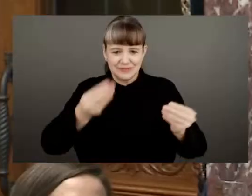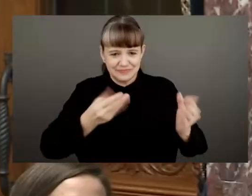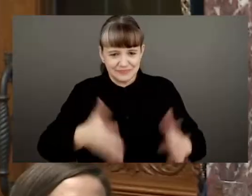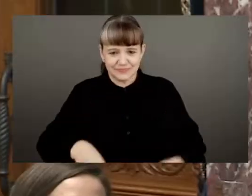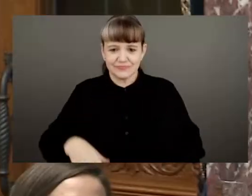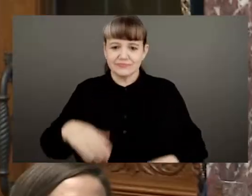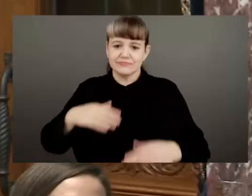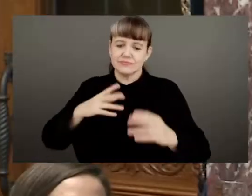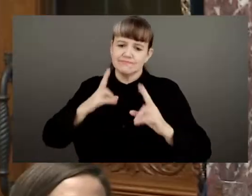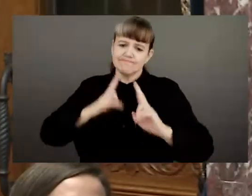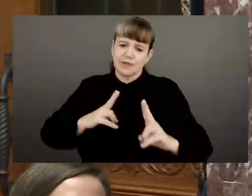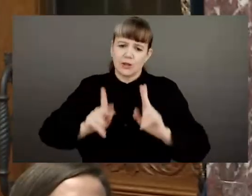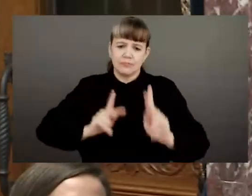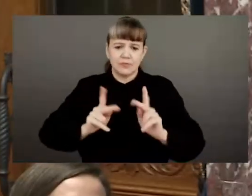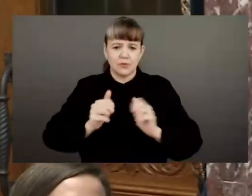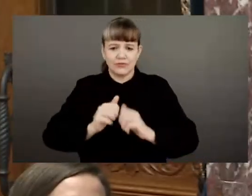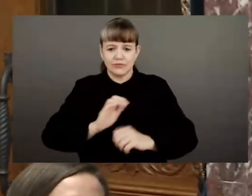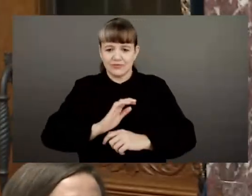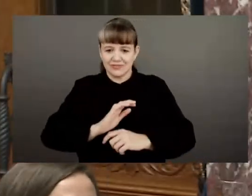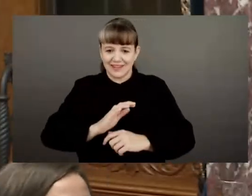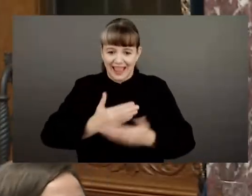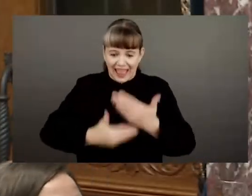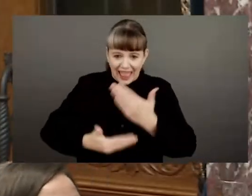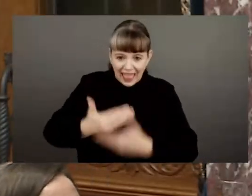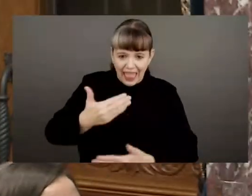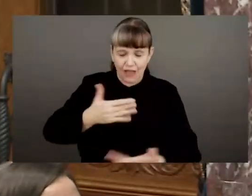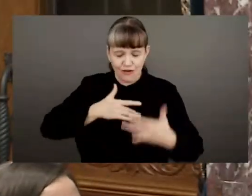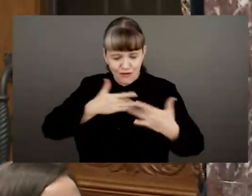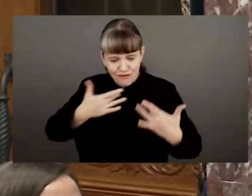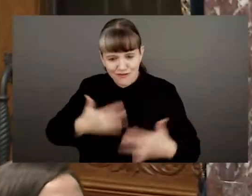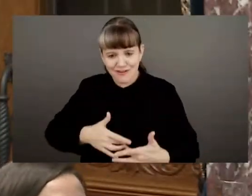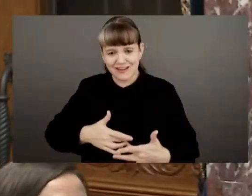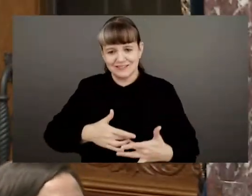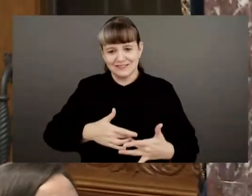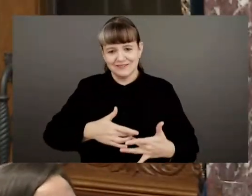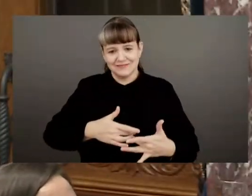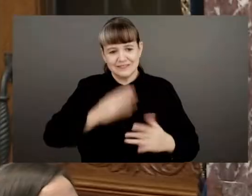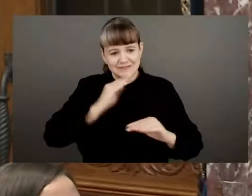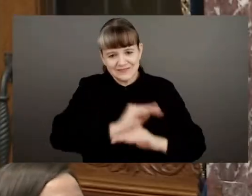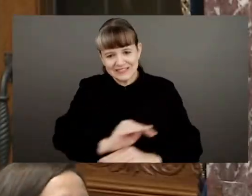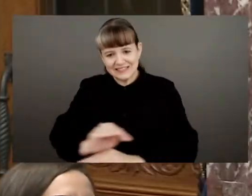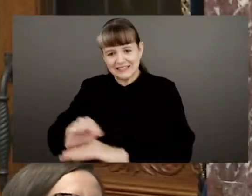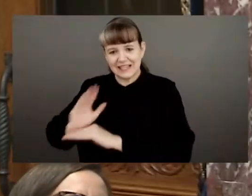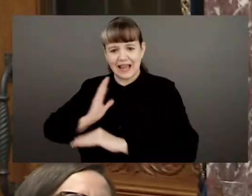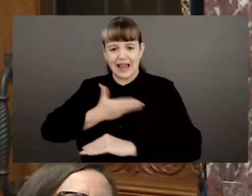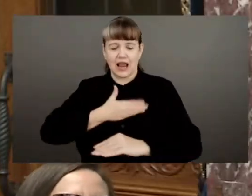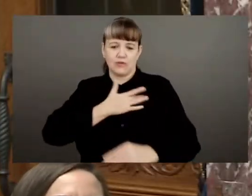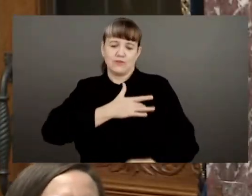a proud multi-generation farming family, I have seen firsthand the blood,